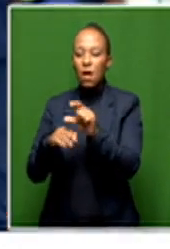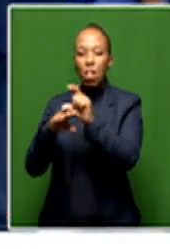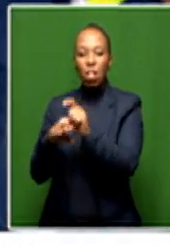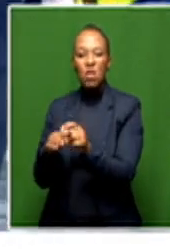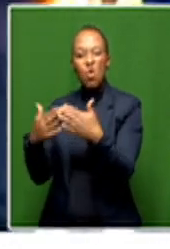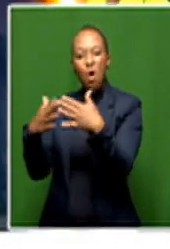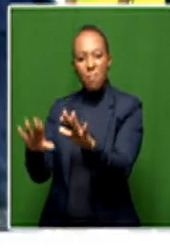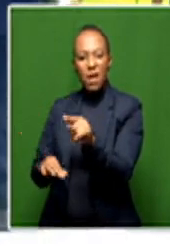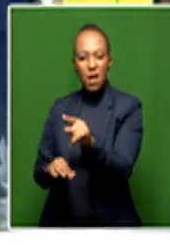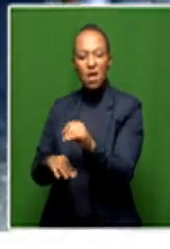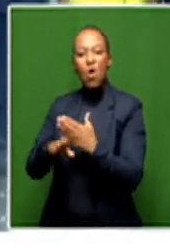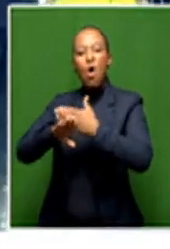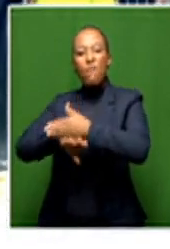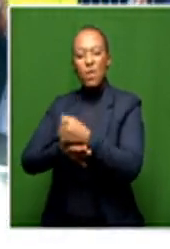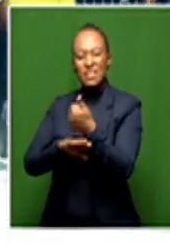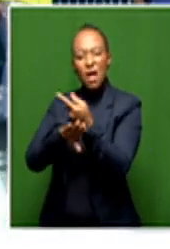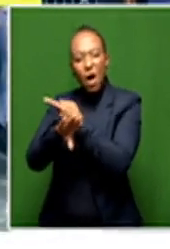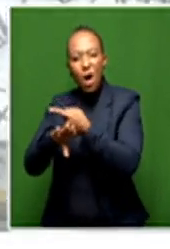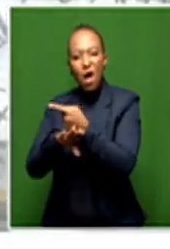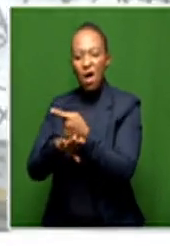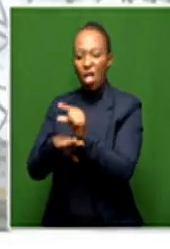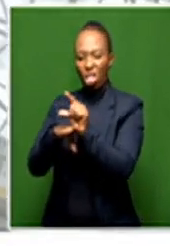open for more than 6 hours.